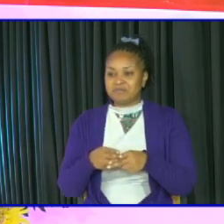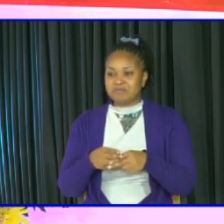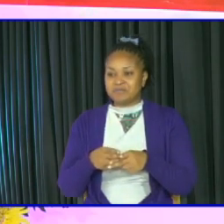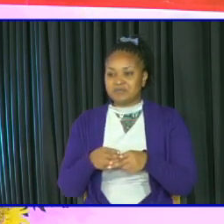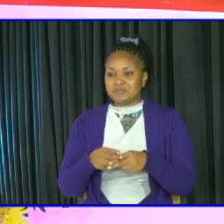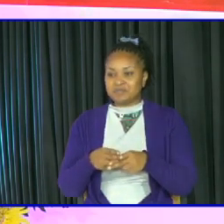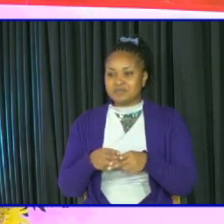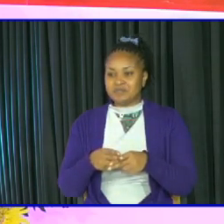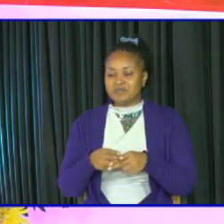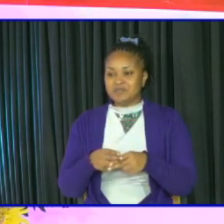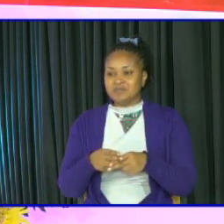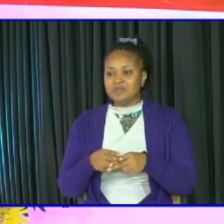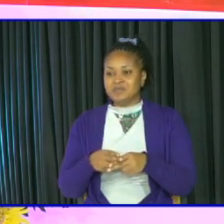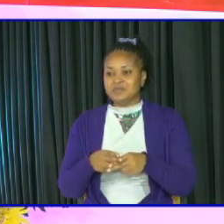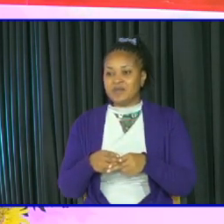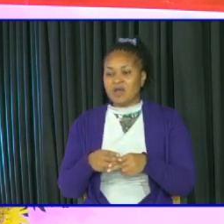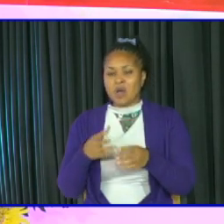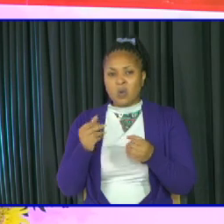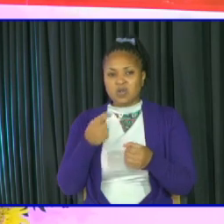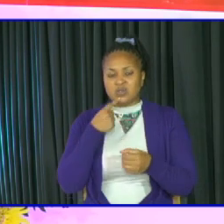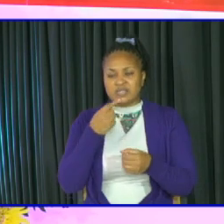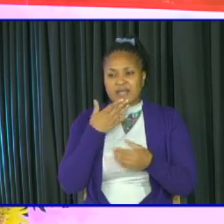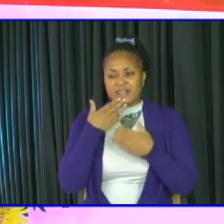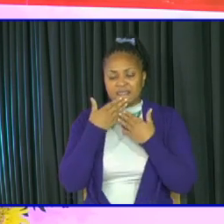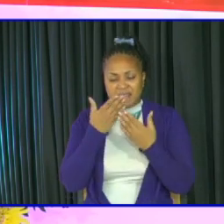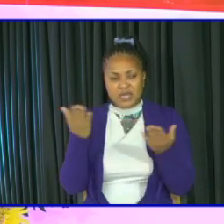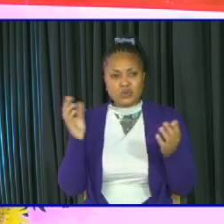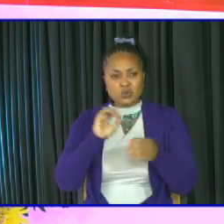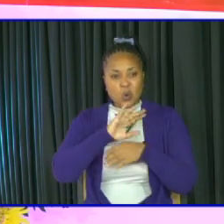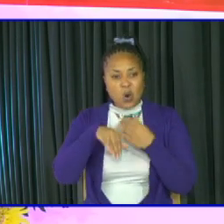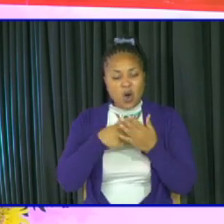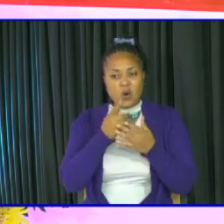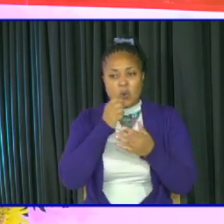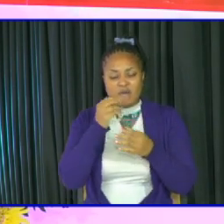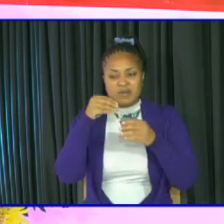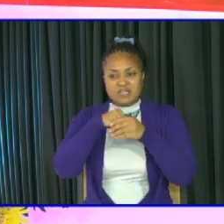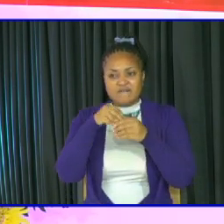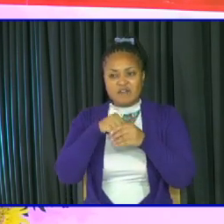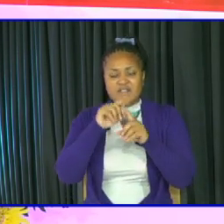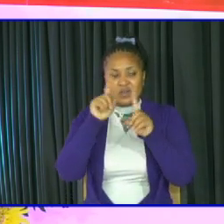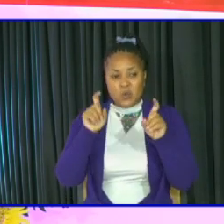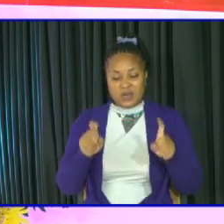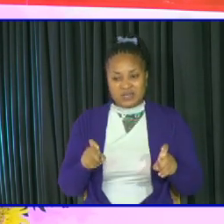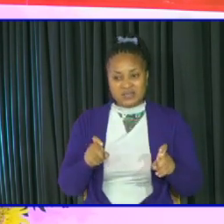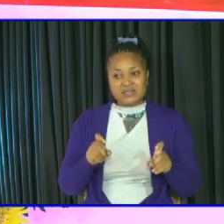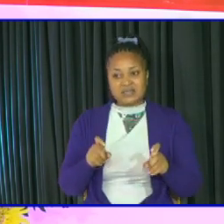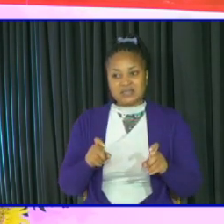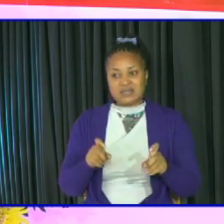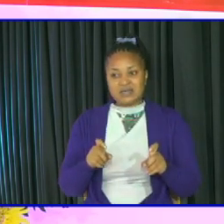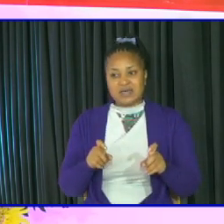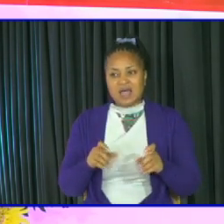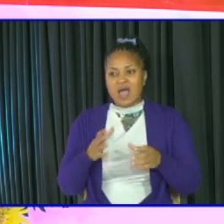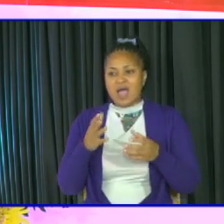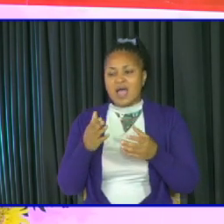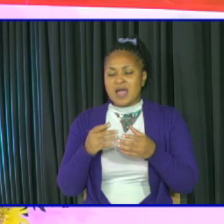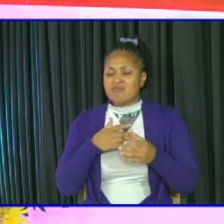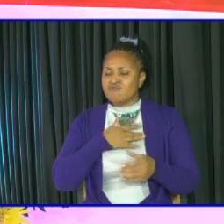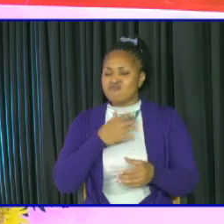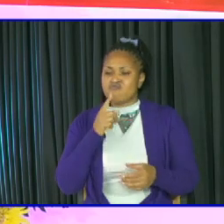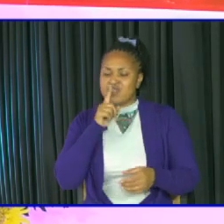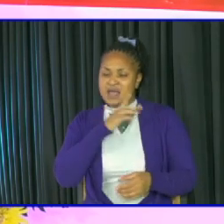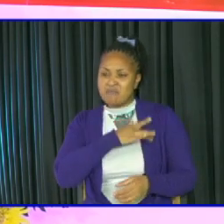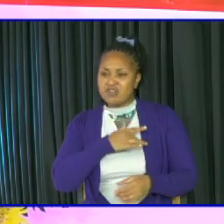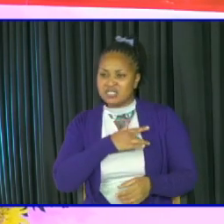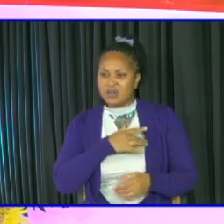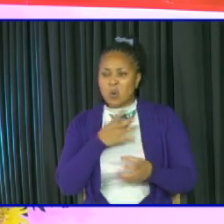Britannia Williams. I want to say thank you to all of you who have been participating in your quiz. And I appreciate it. Want to let you know